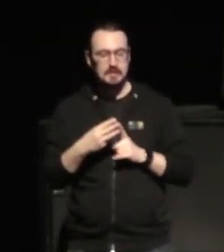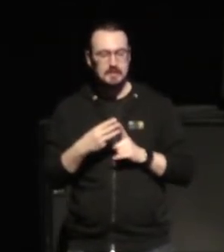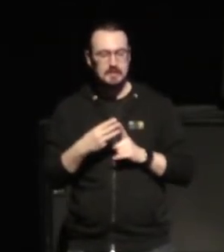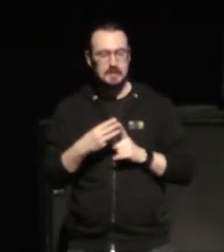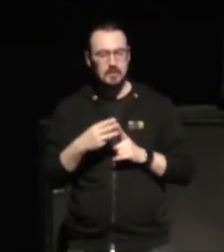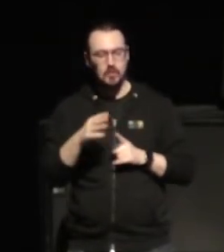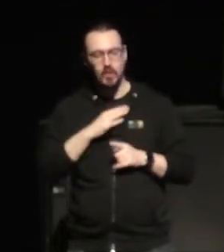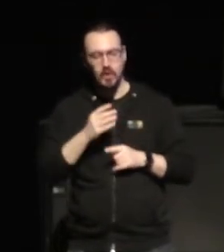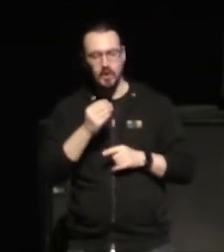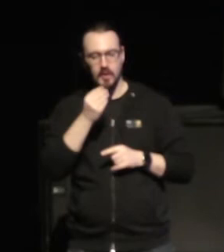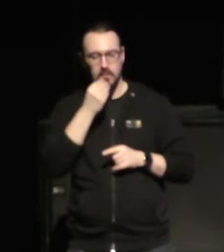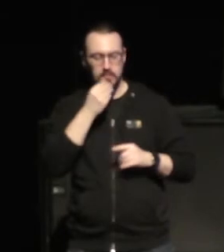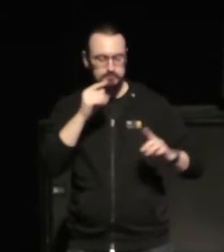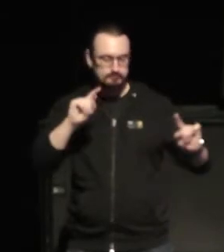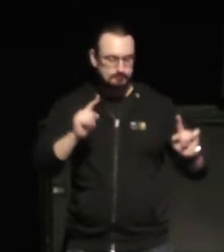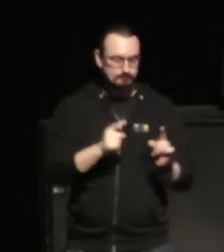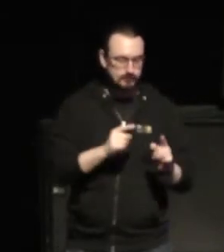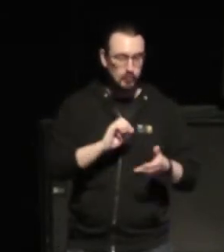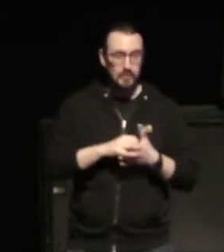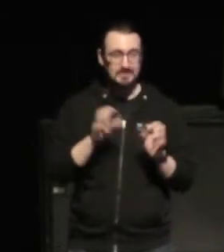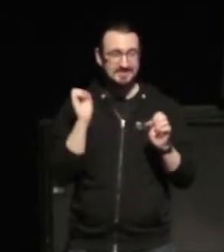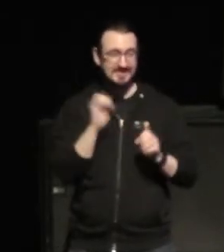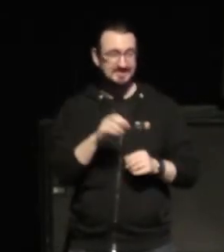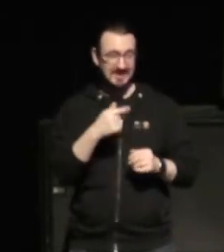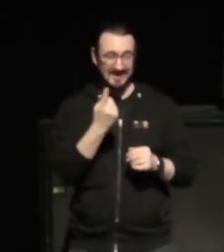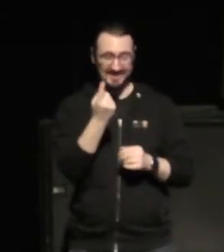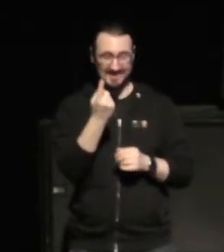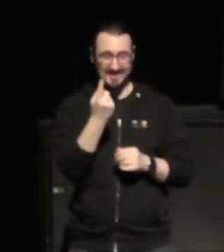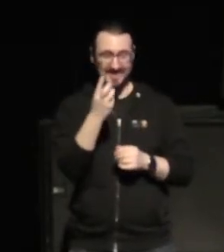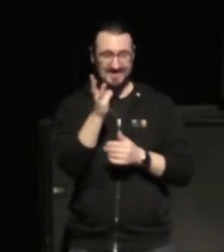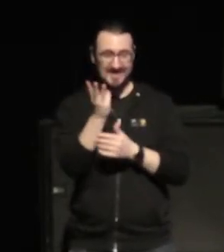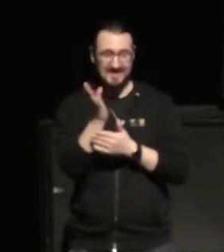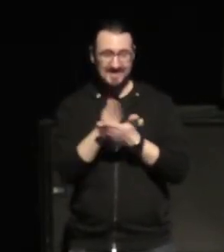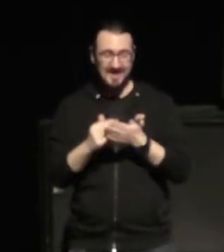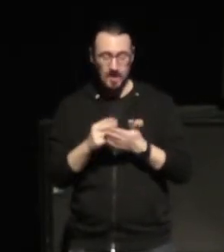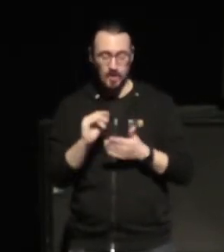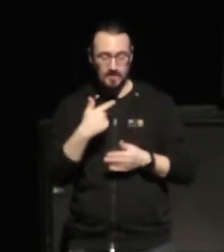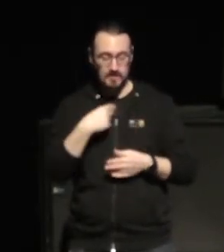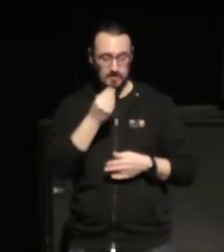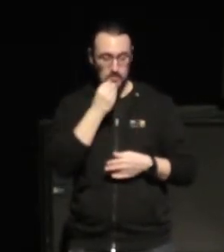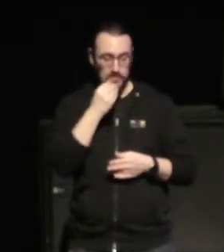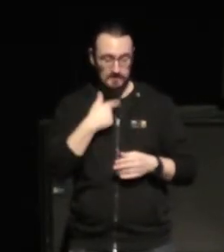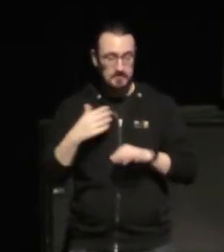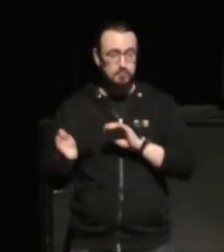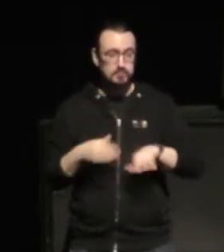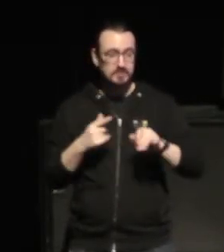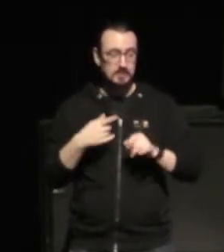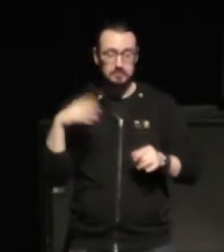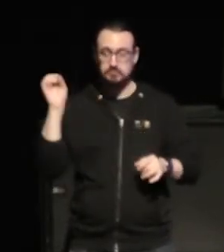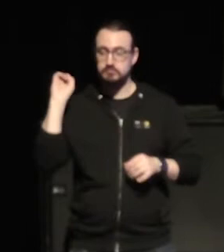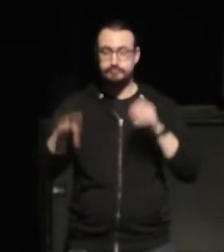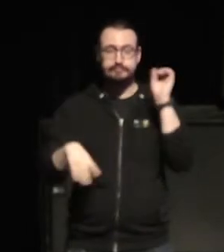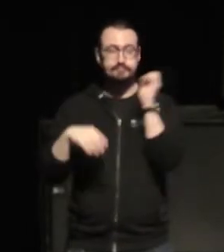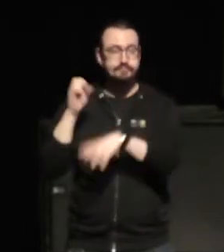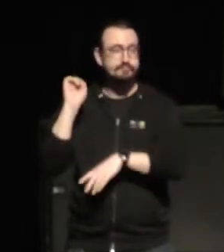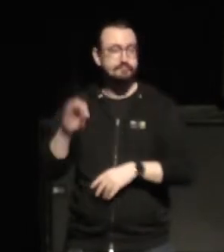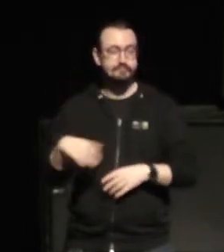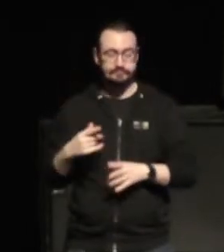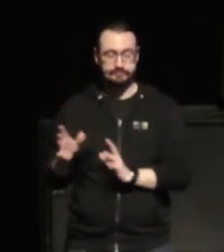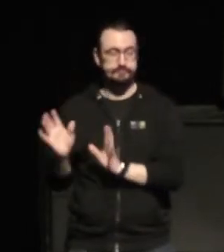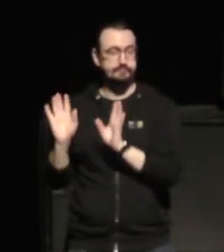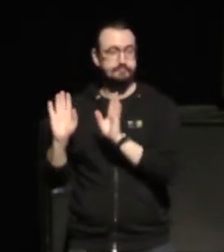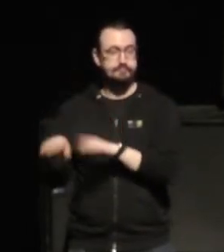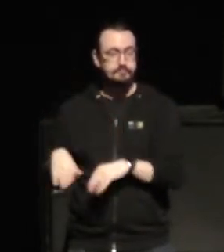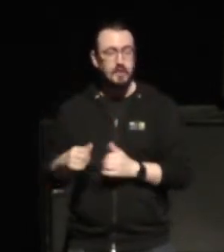halve food loss and waste. Today, 1/3 of the food we produce is lost on the production step,